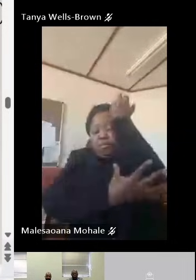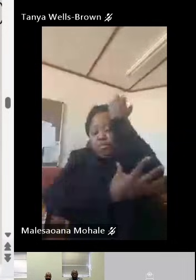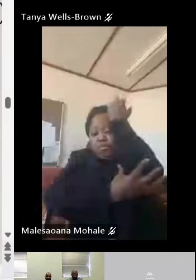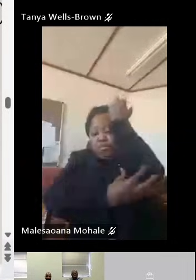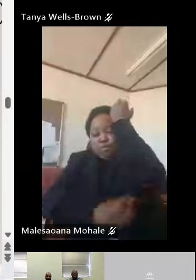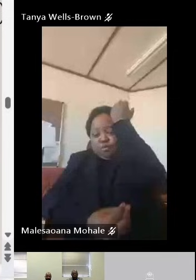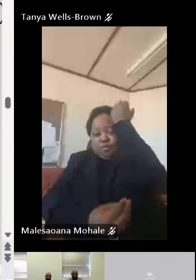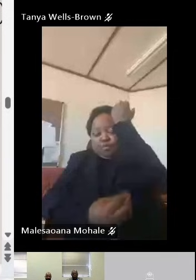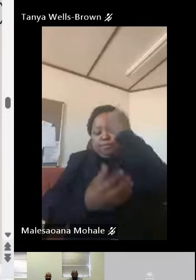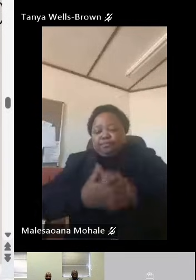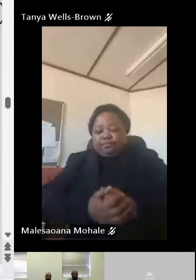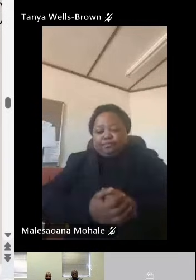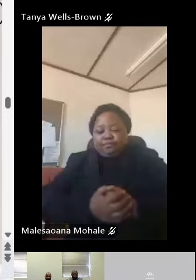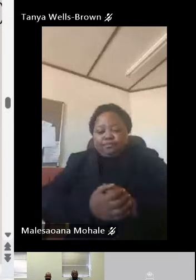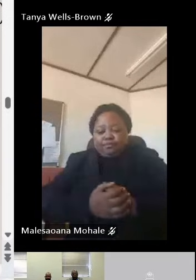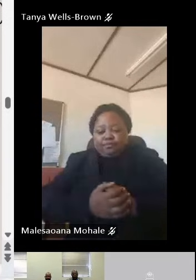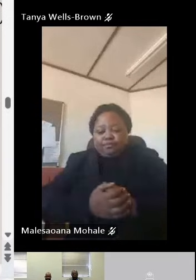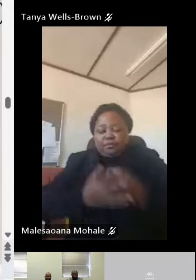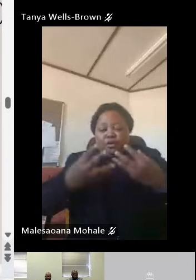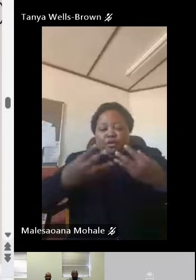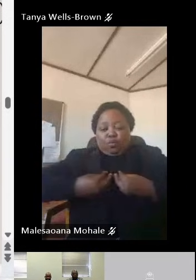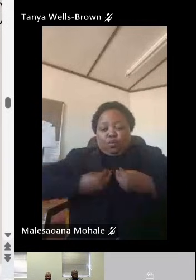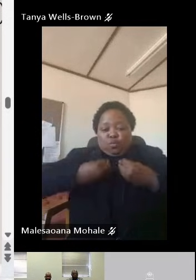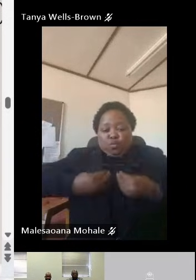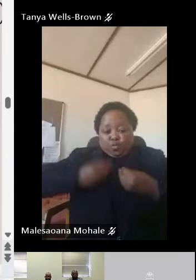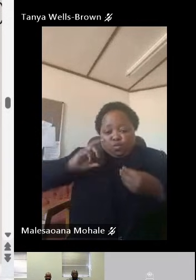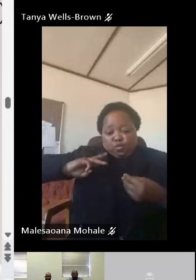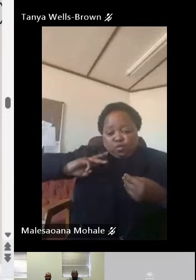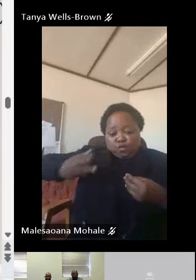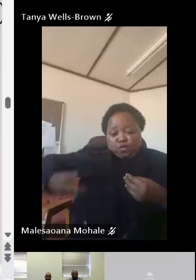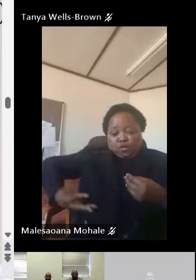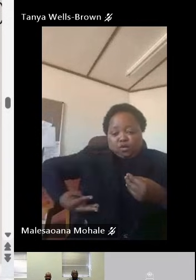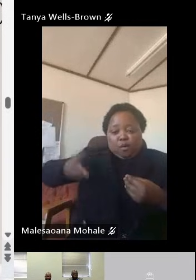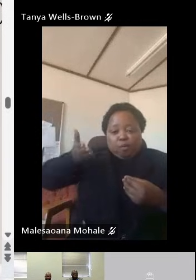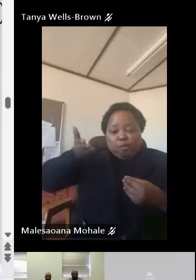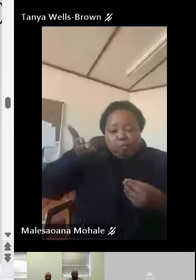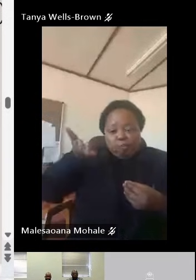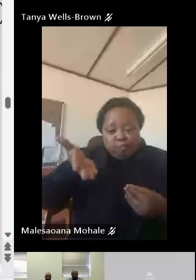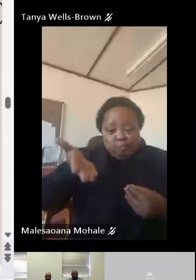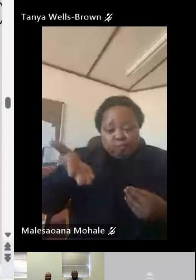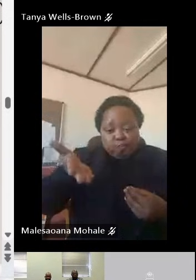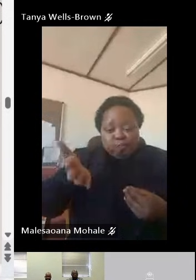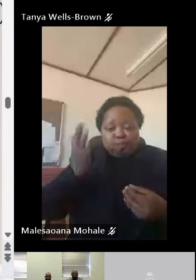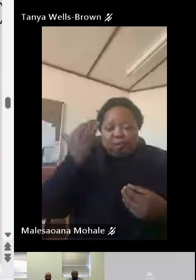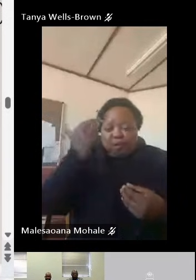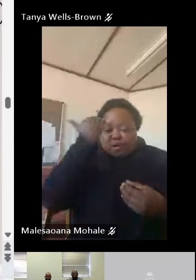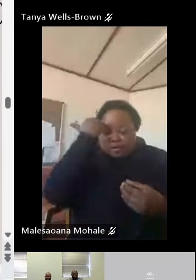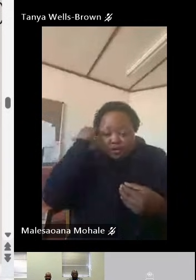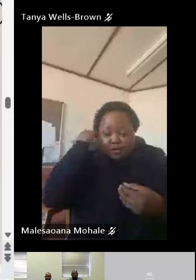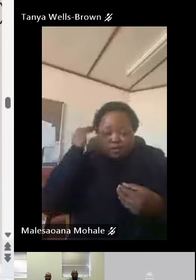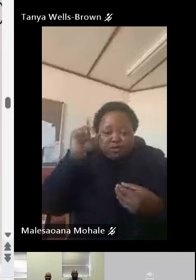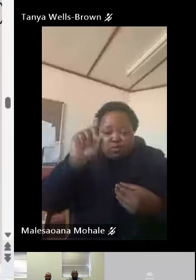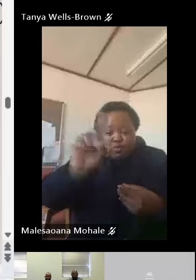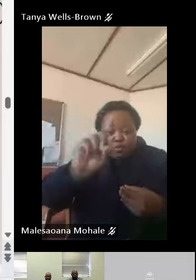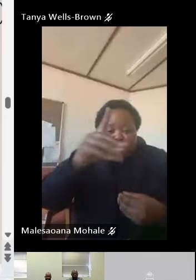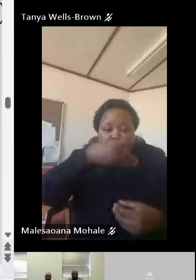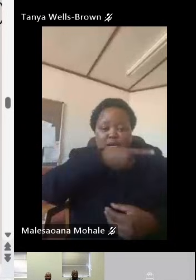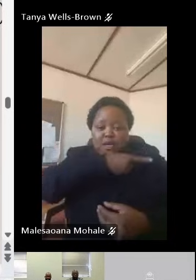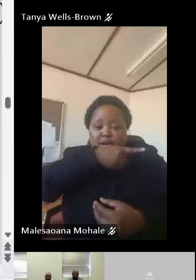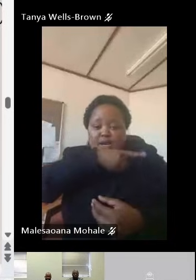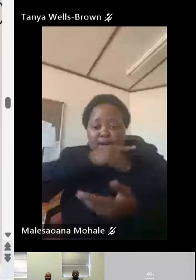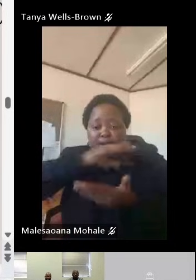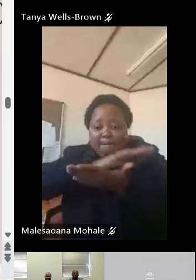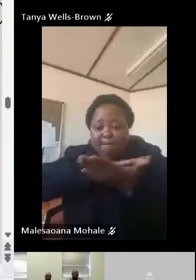And this young woman, they experience GBV. And we take another